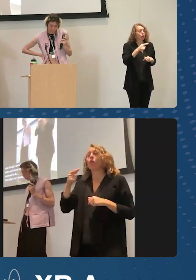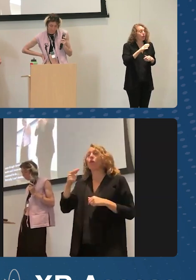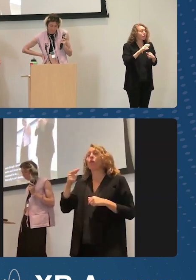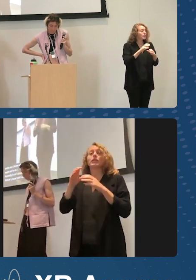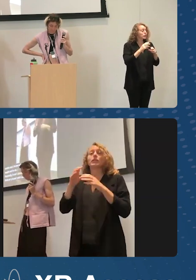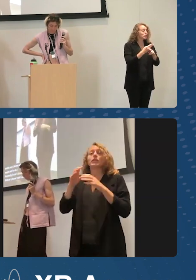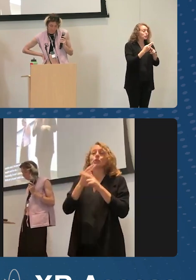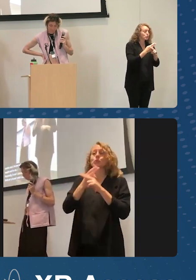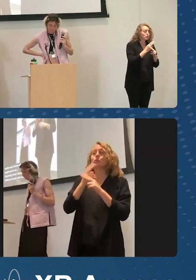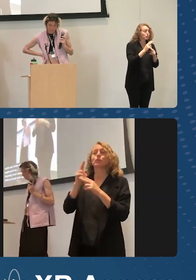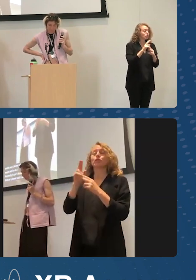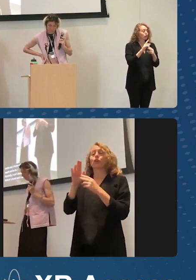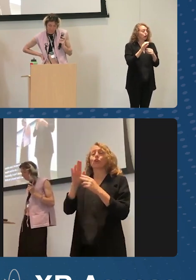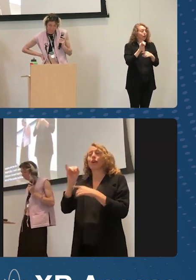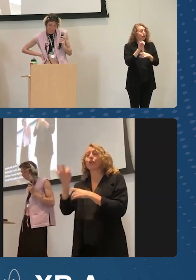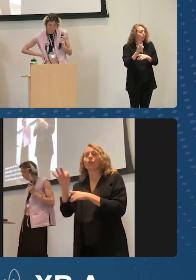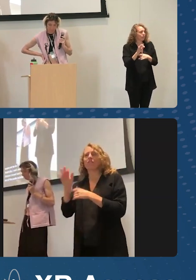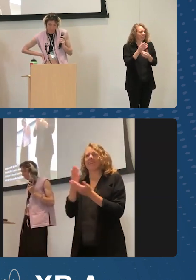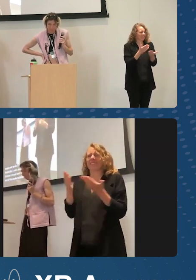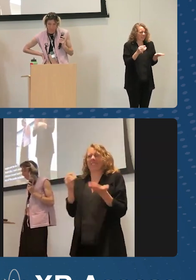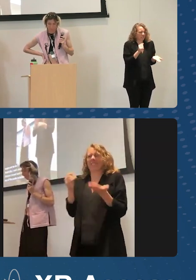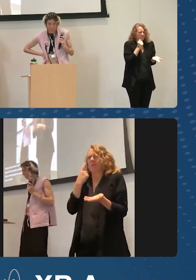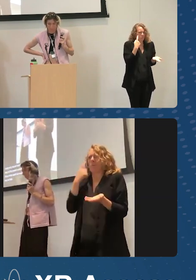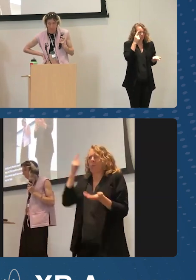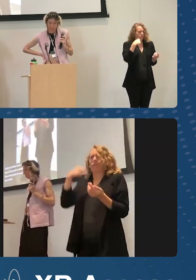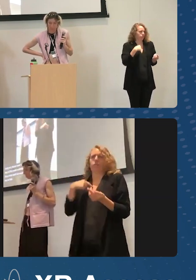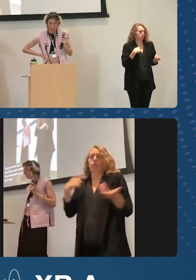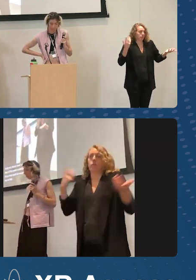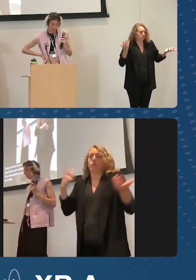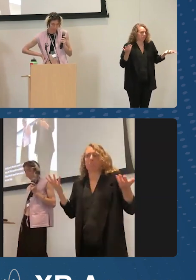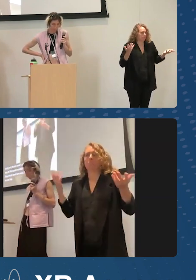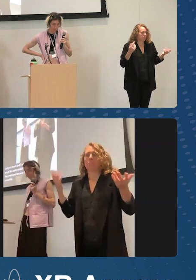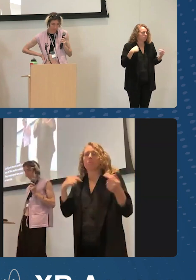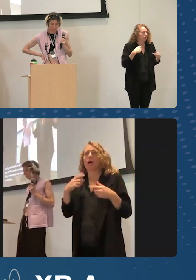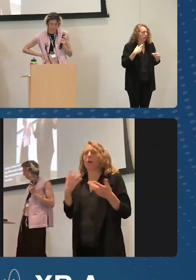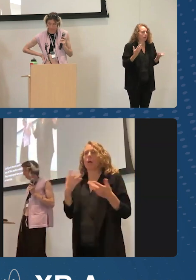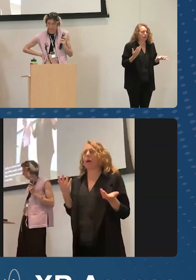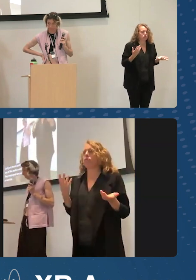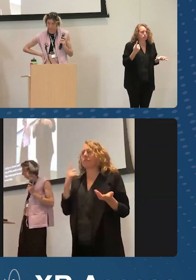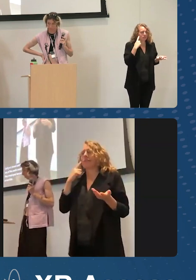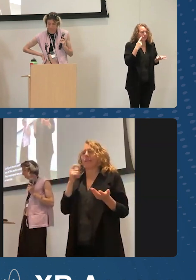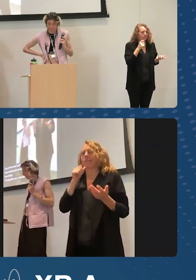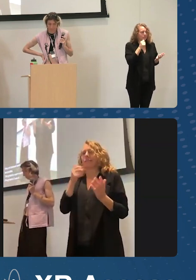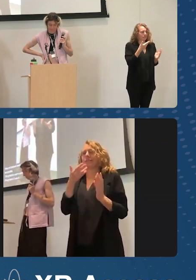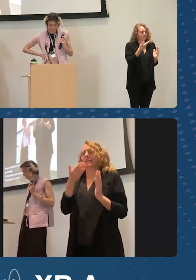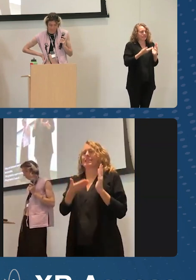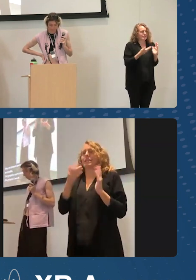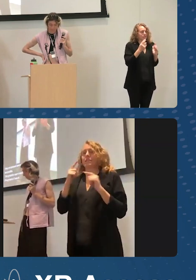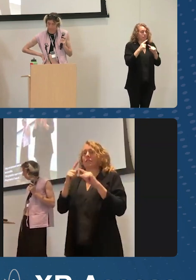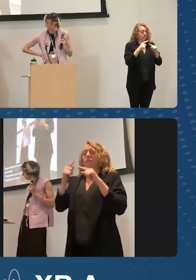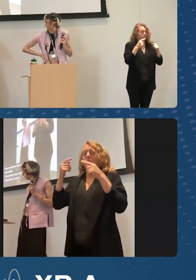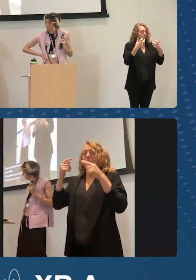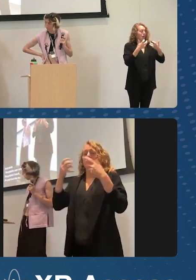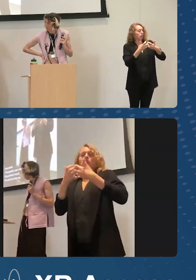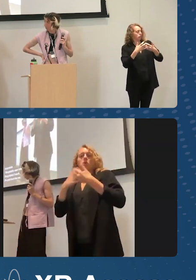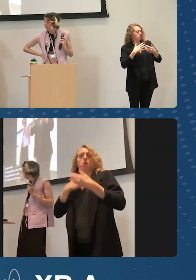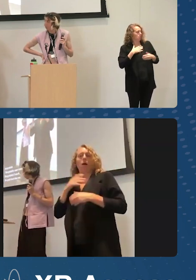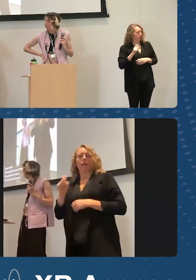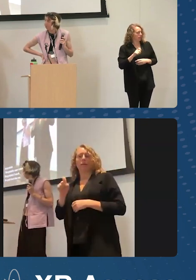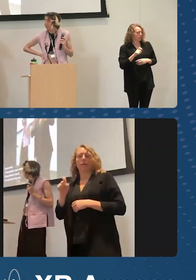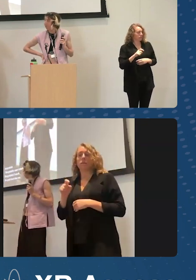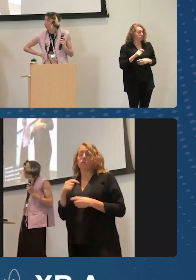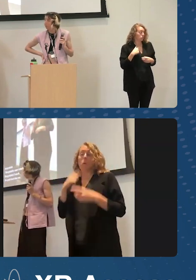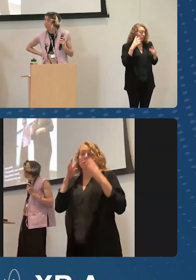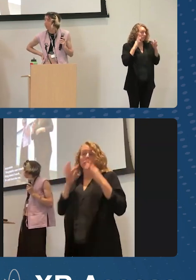is, it doesn't work. It's not there for me, right? I just like to think that it doesn't exist. And so doing this kind of thing on